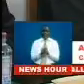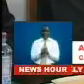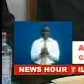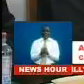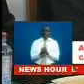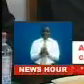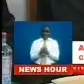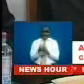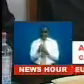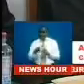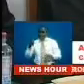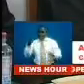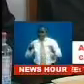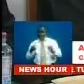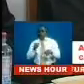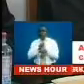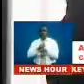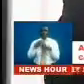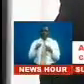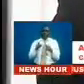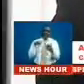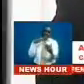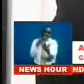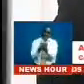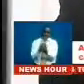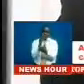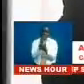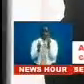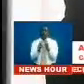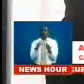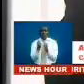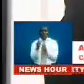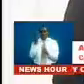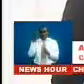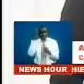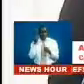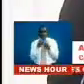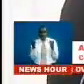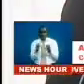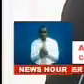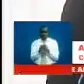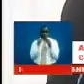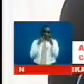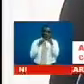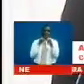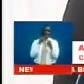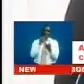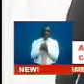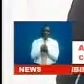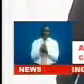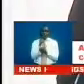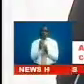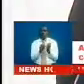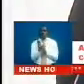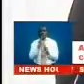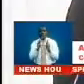of our criminal justice function well and achieved. Some interest groups shared their experiences. Ms. Vina Mensah noted that it is the